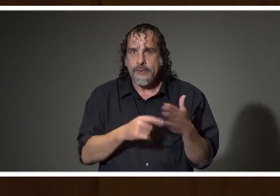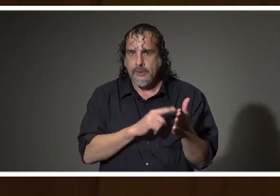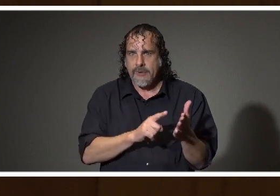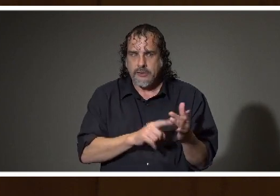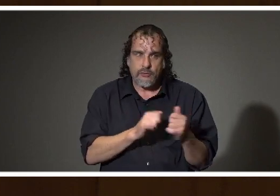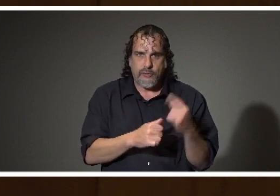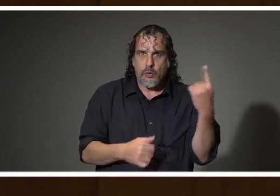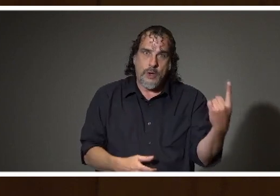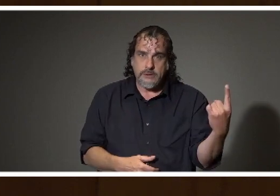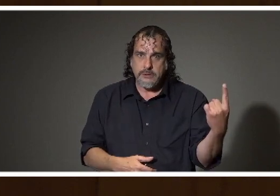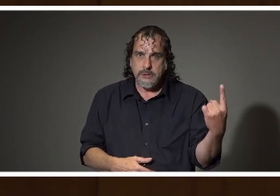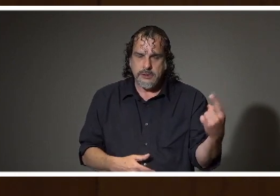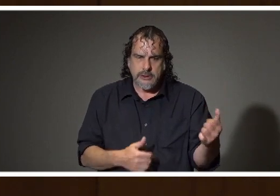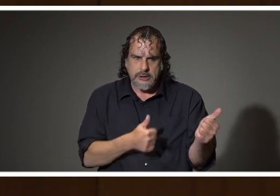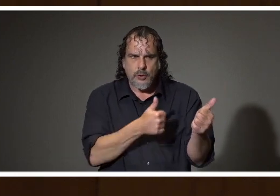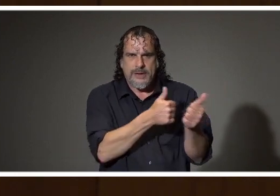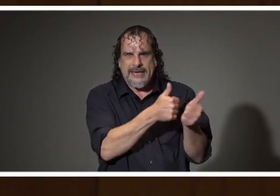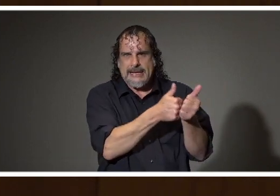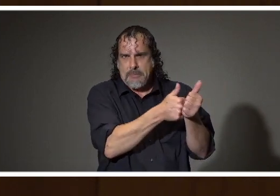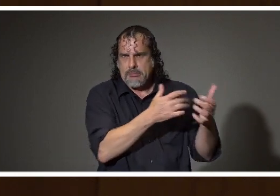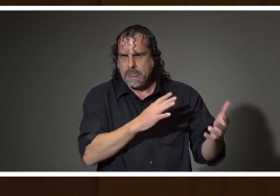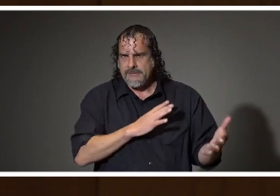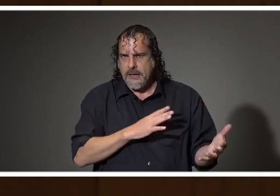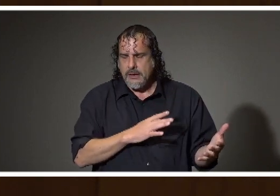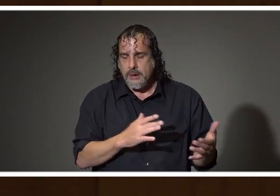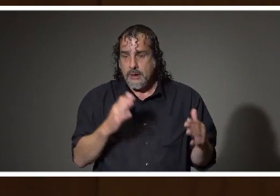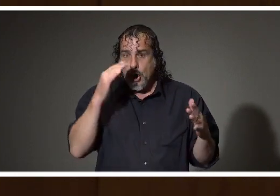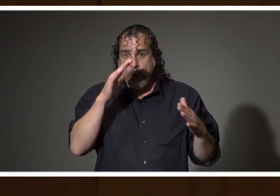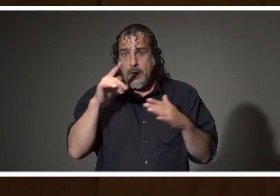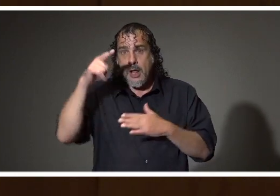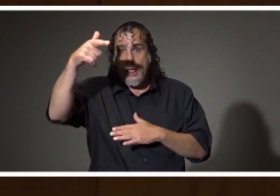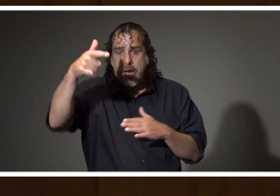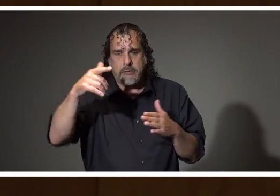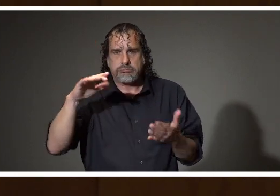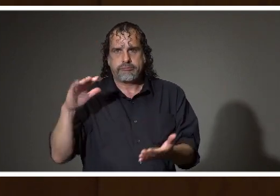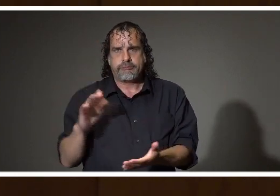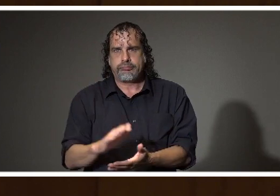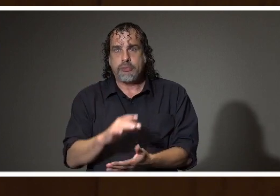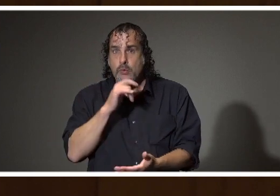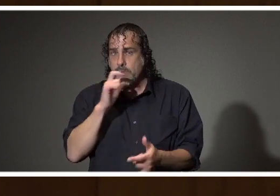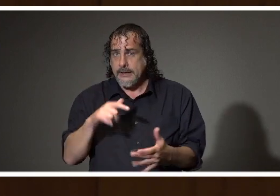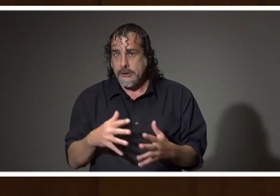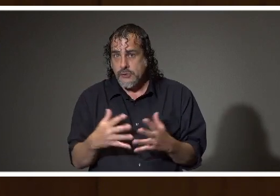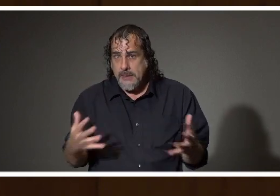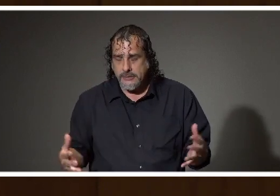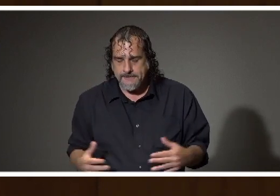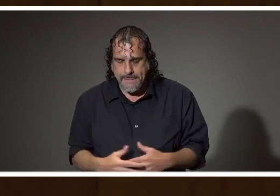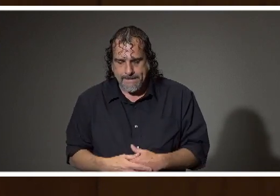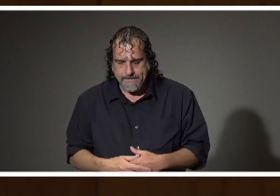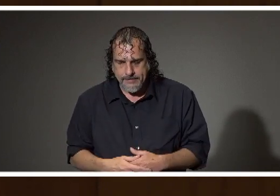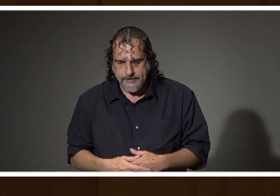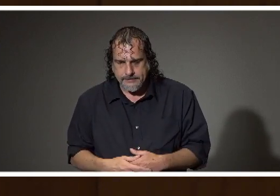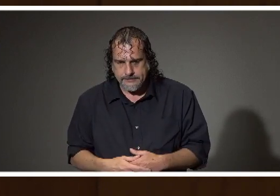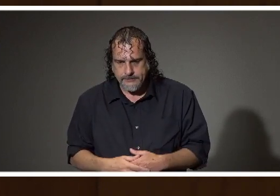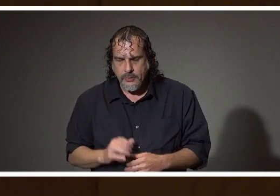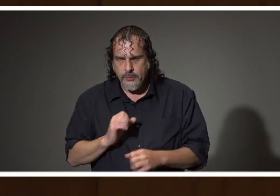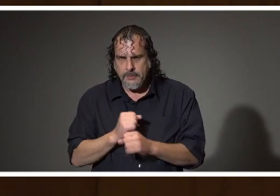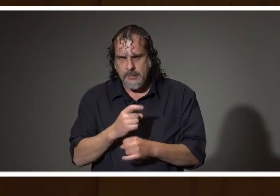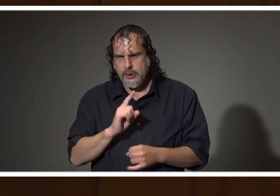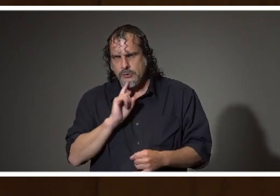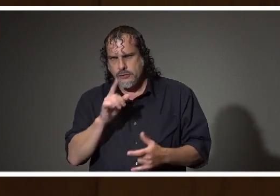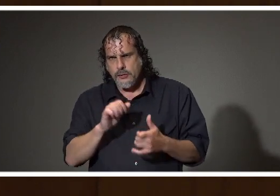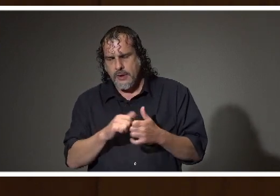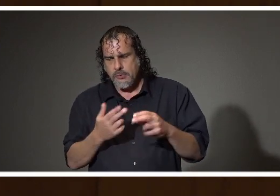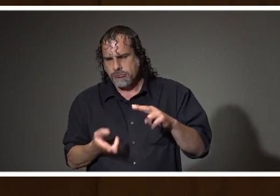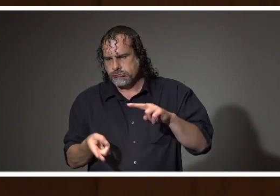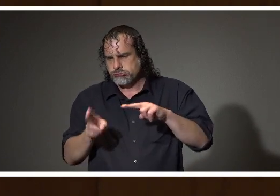long as we're able to keep up with it, it's good. Hopefully we'll need less. We'll have less cases and won't need quite as many. But we're making sure that we sort of